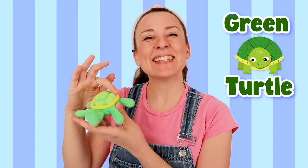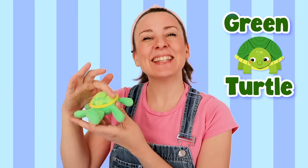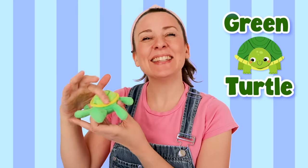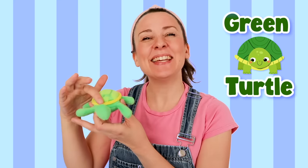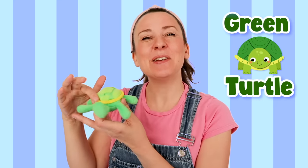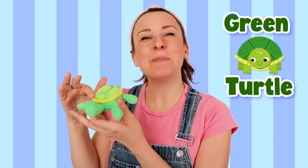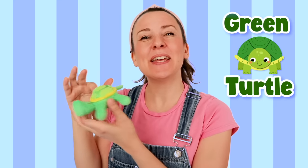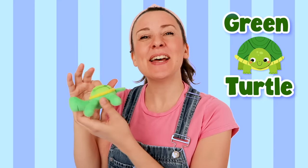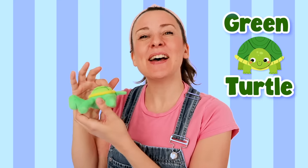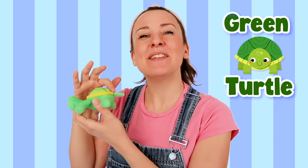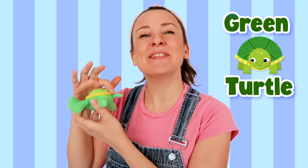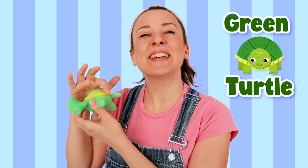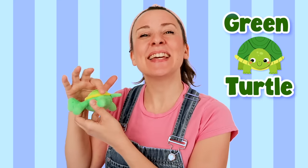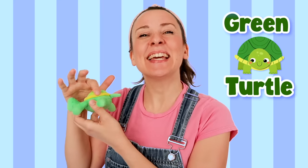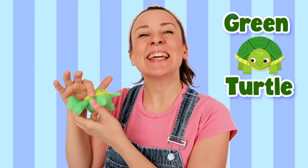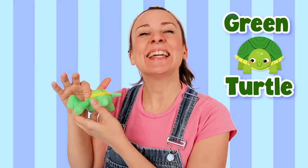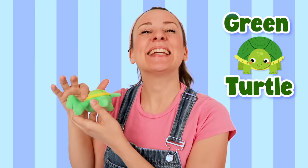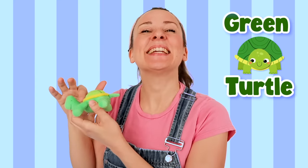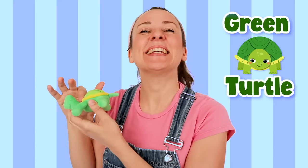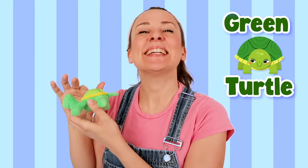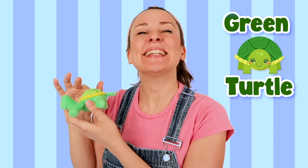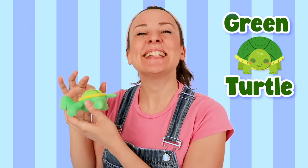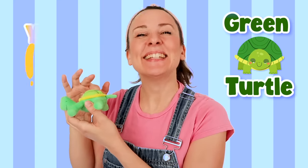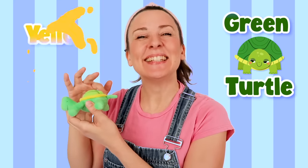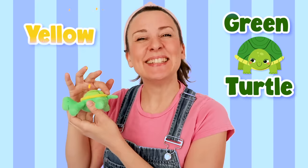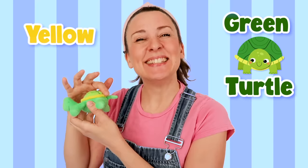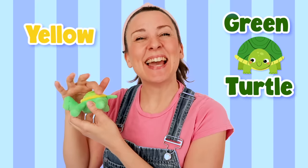And it has a little bit of